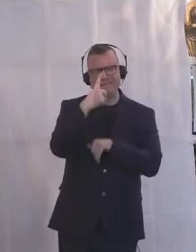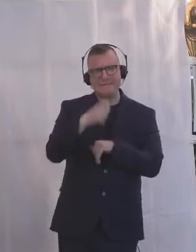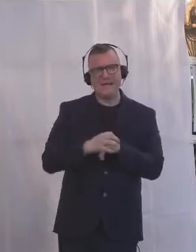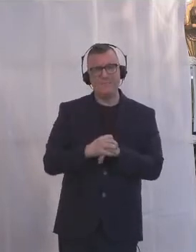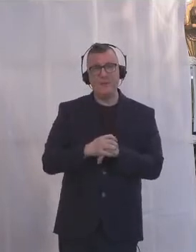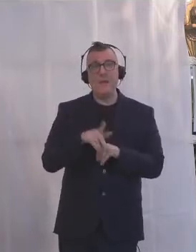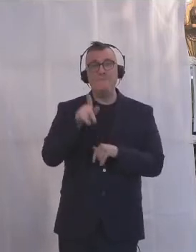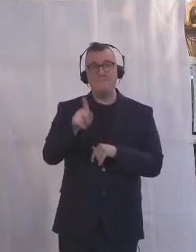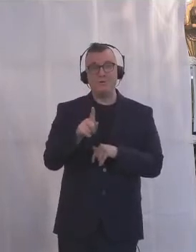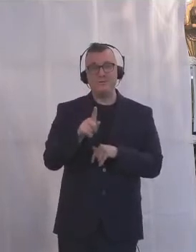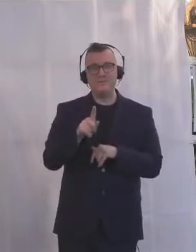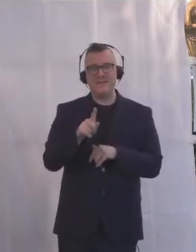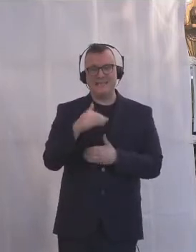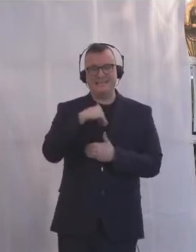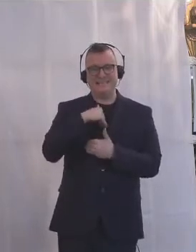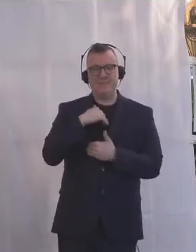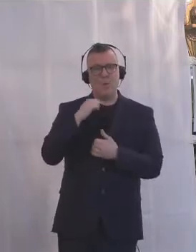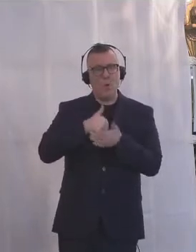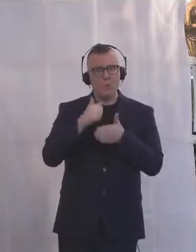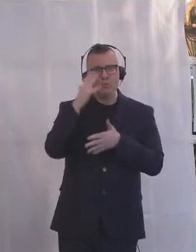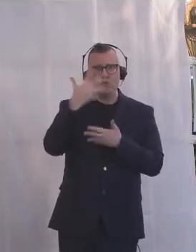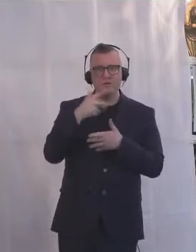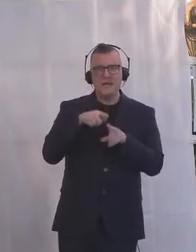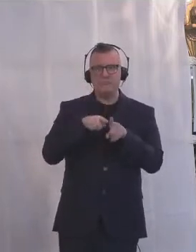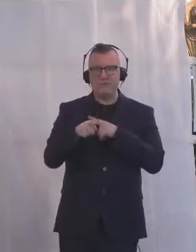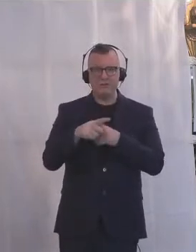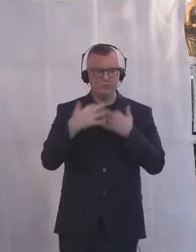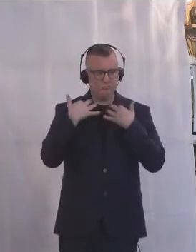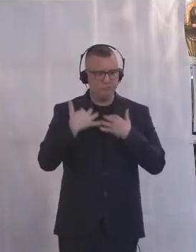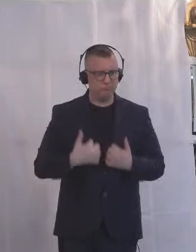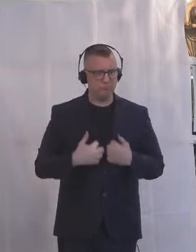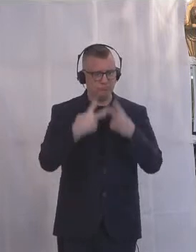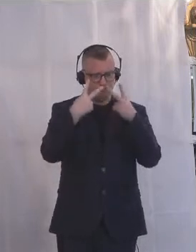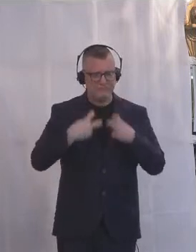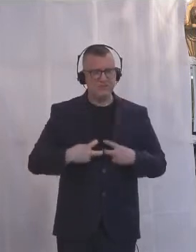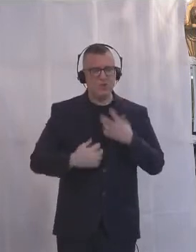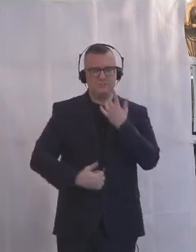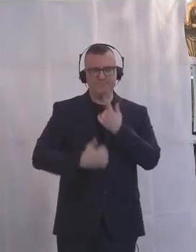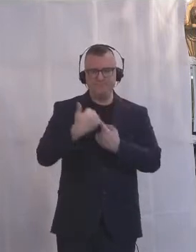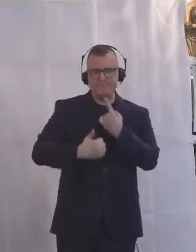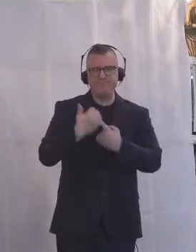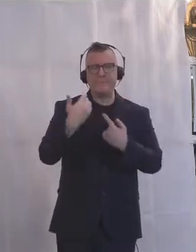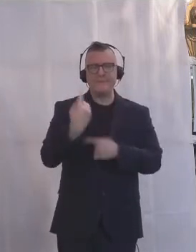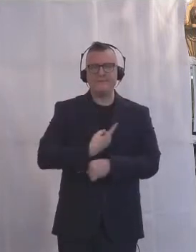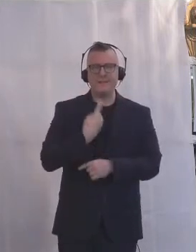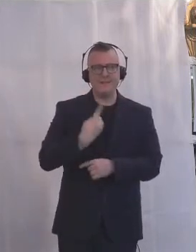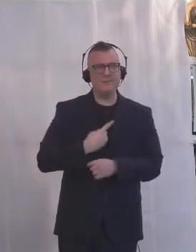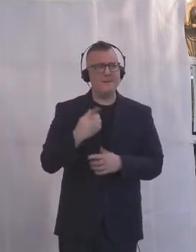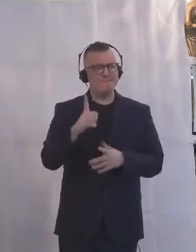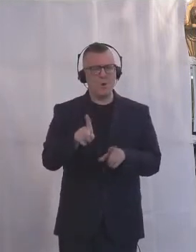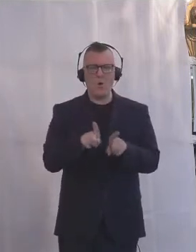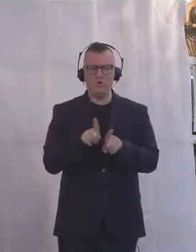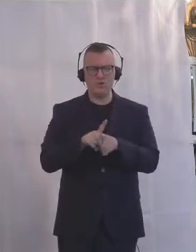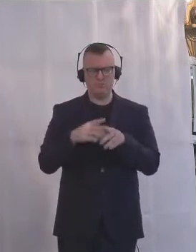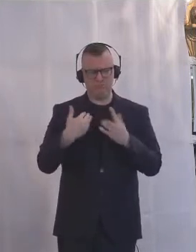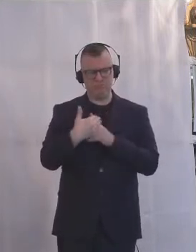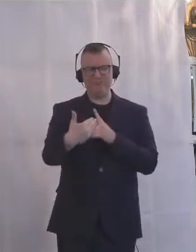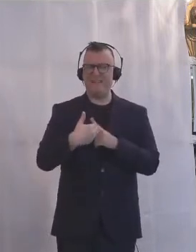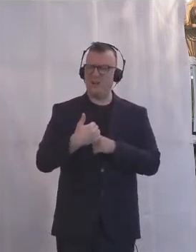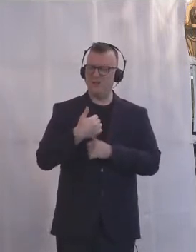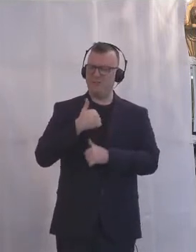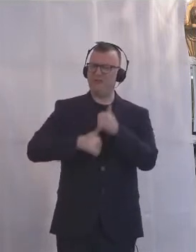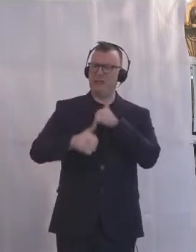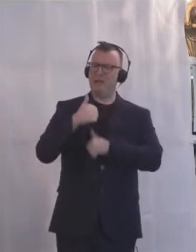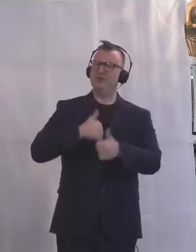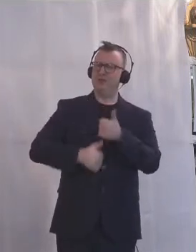worried that I won't be doing my very best. So I'm always looking and striving to do better, but also, like you say, congratulating yourself along the way, making